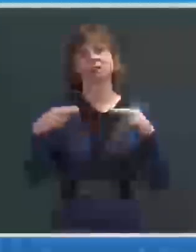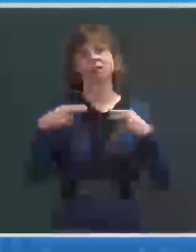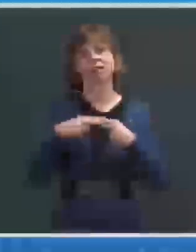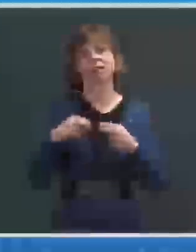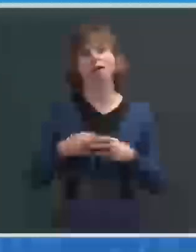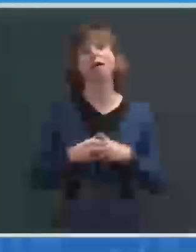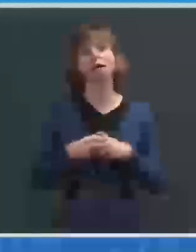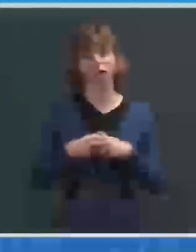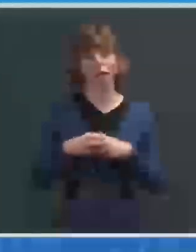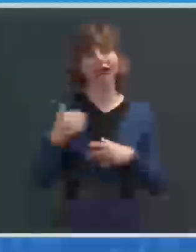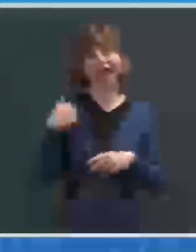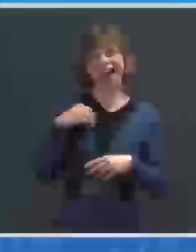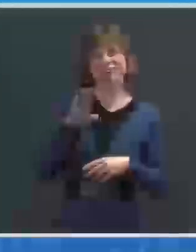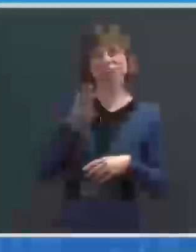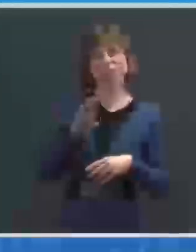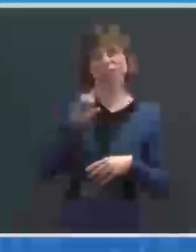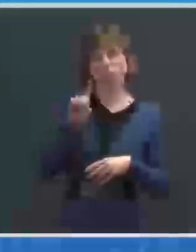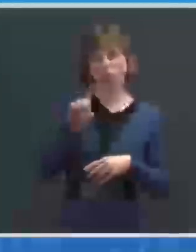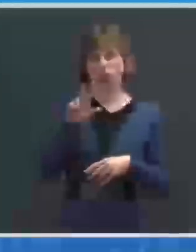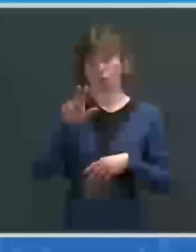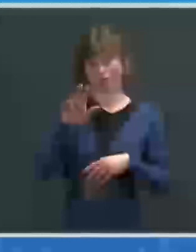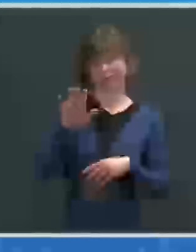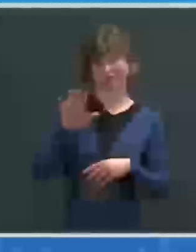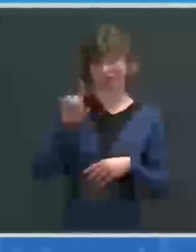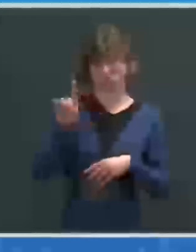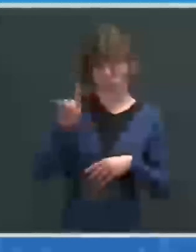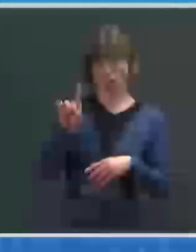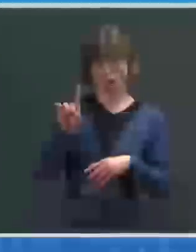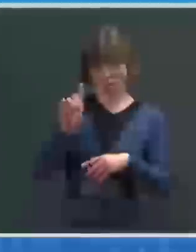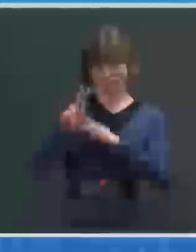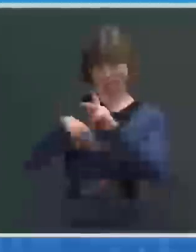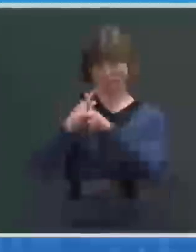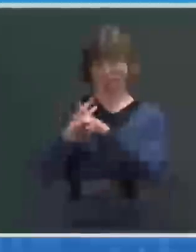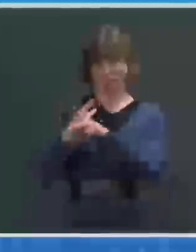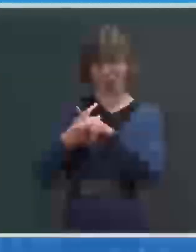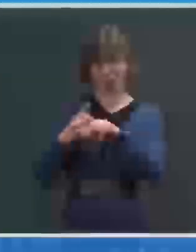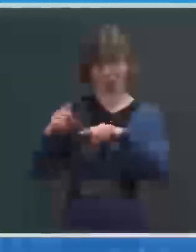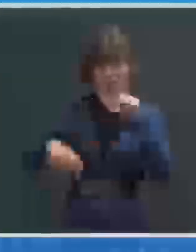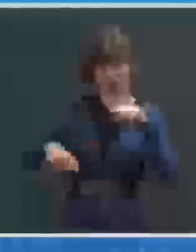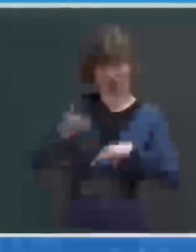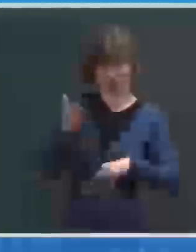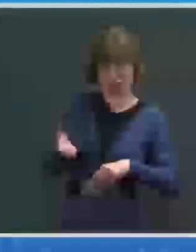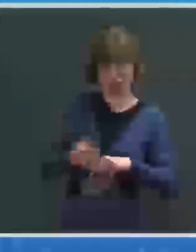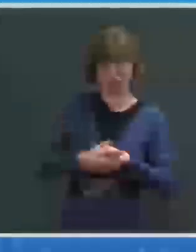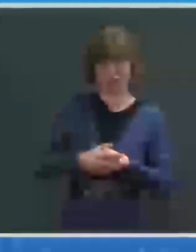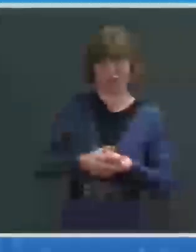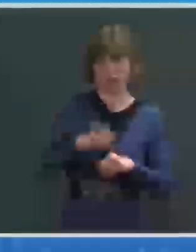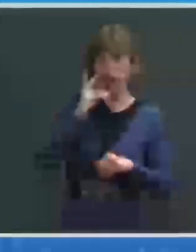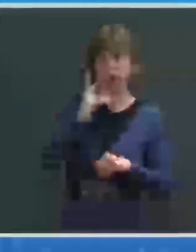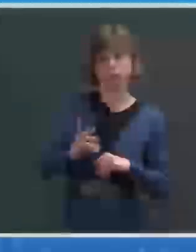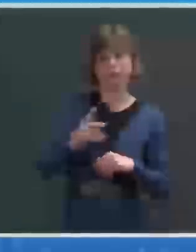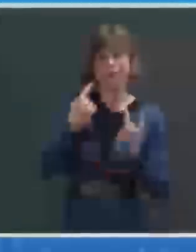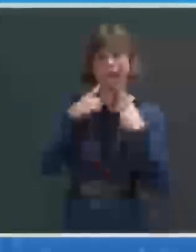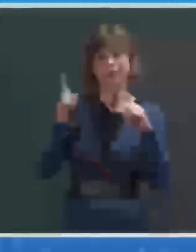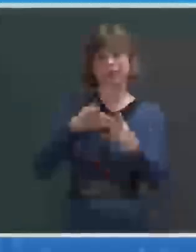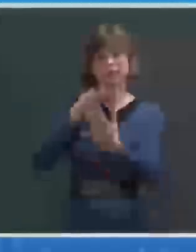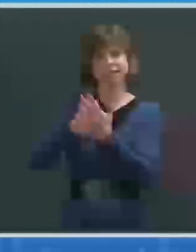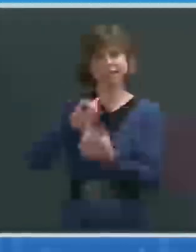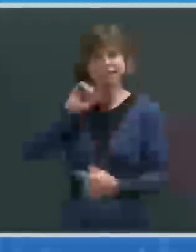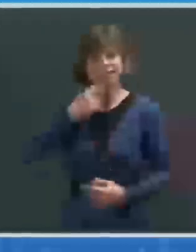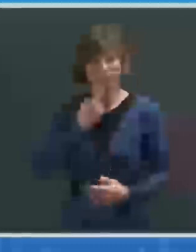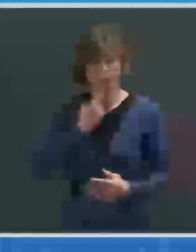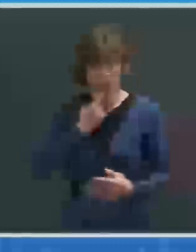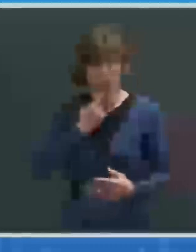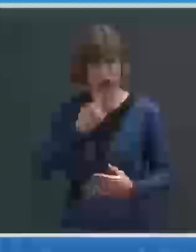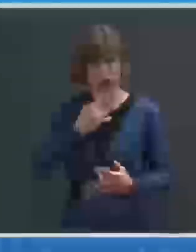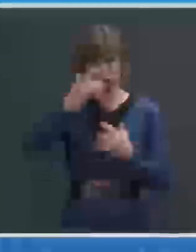the B1351, you can see that the efficacy against severe critical disease